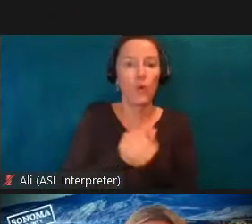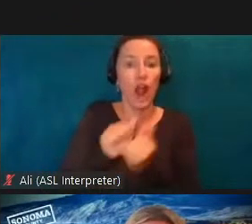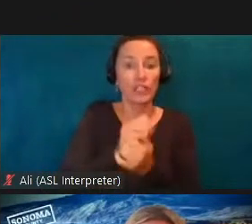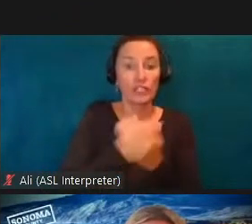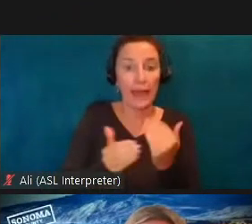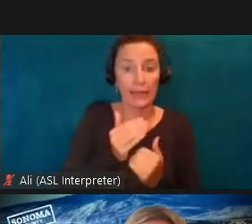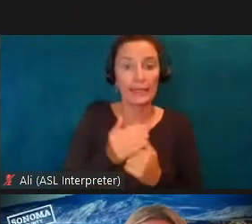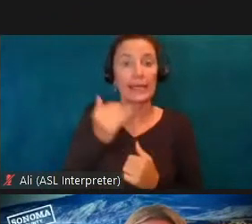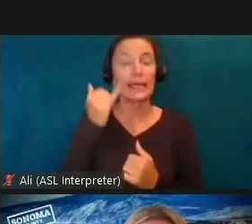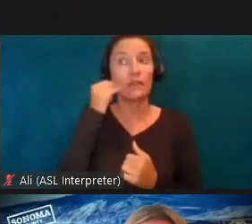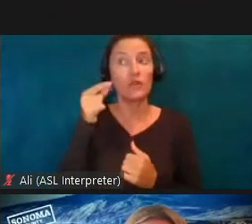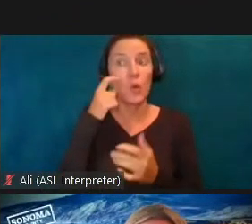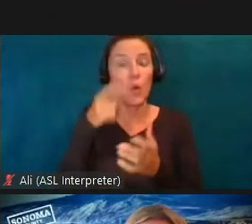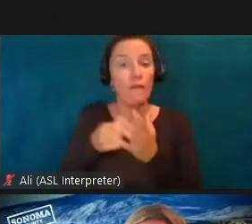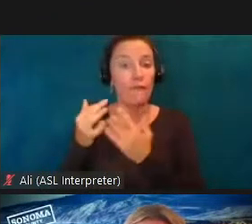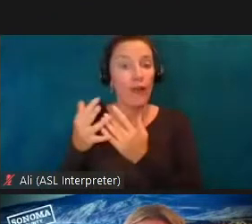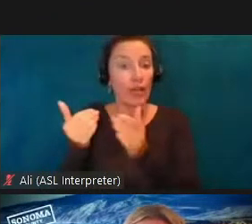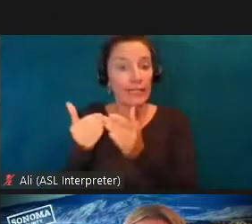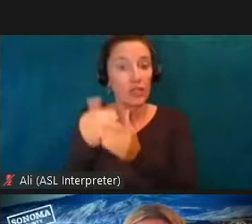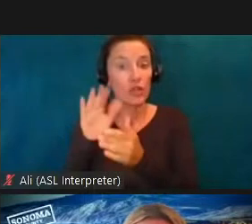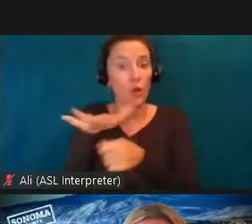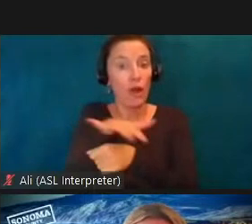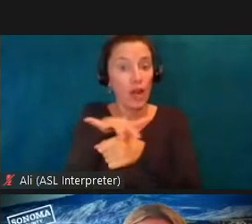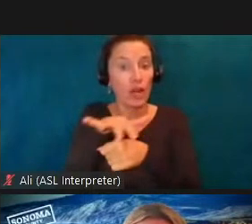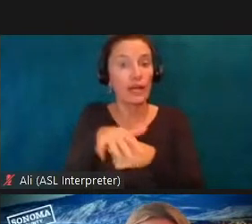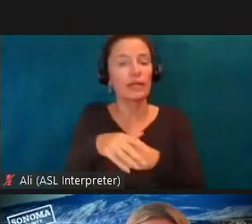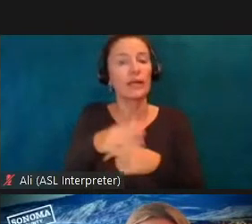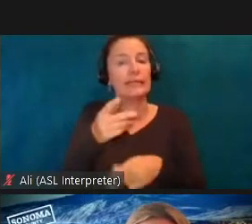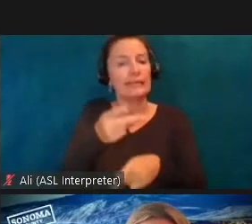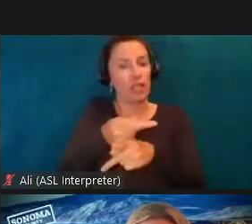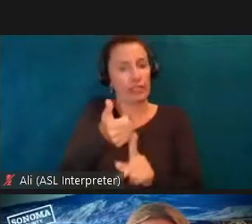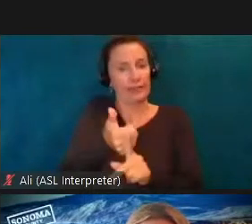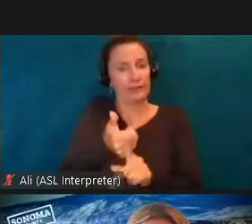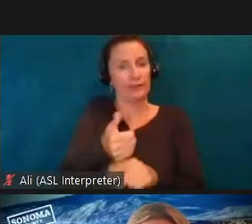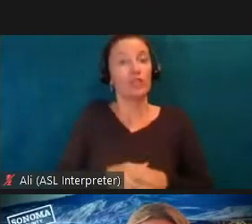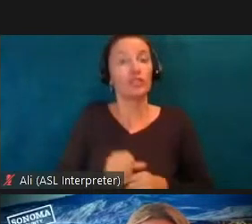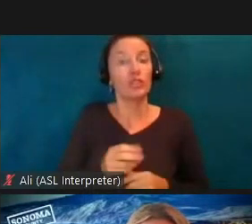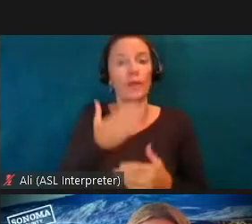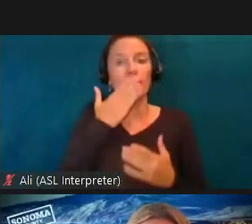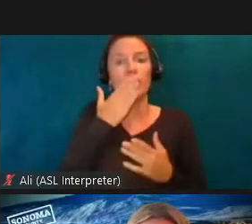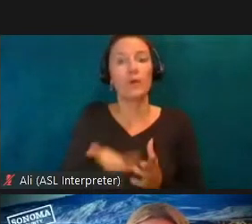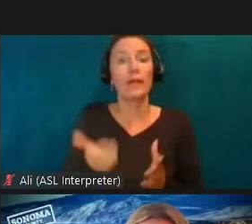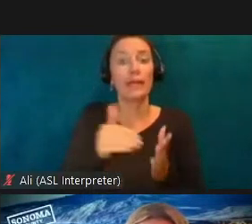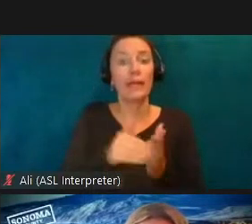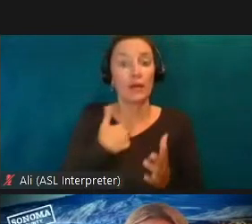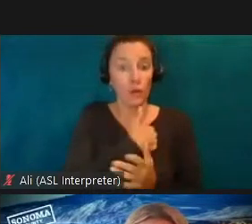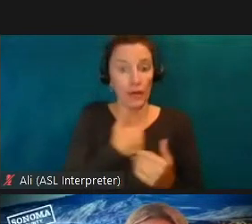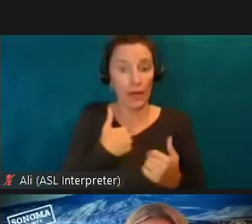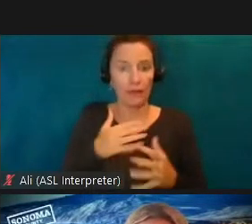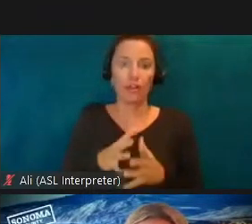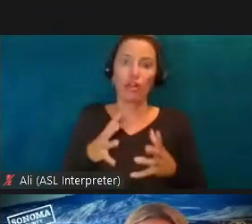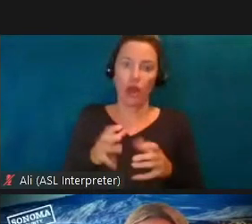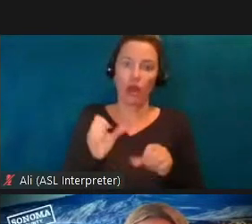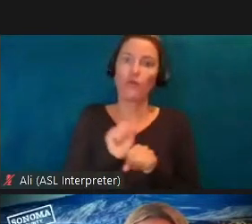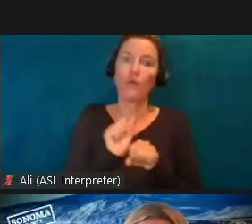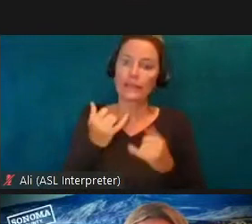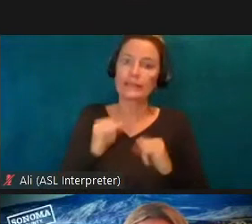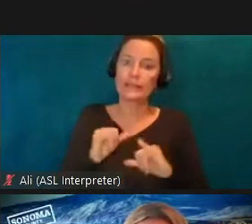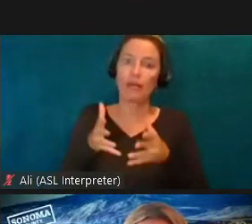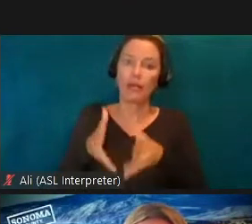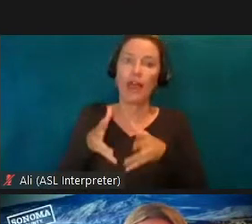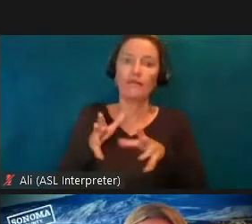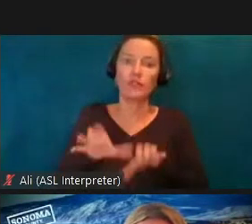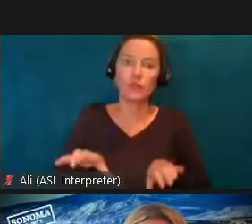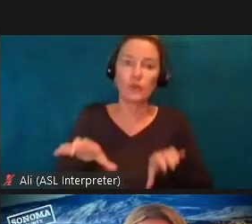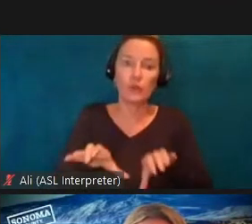are still coming your way, that you are taken care of. So again, thank you so much. We have lots to do, and we haven't even